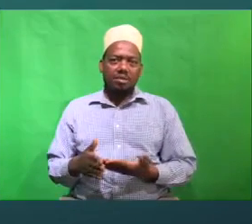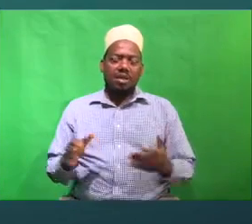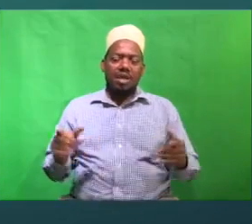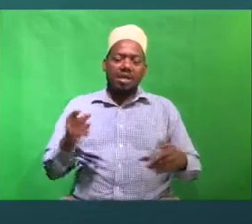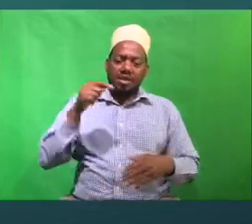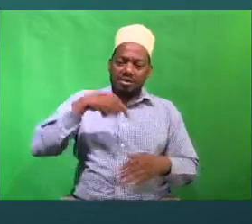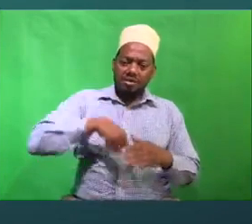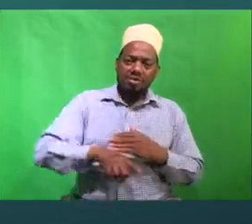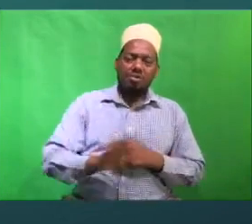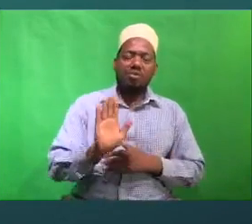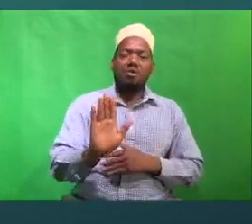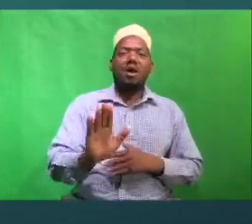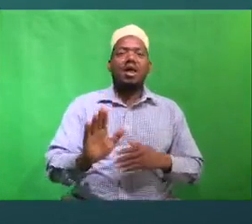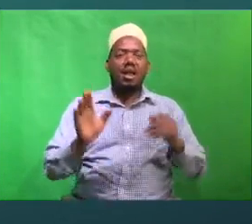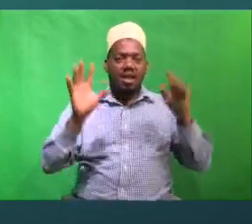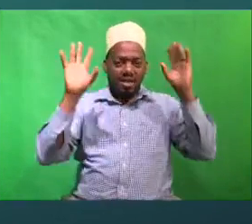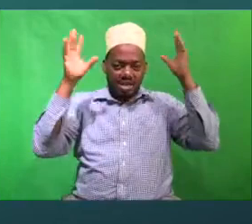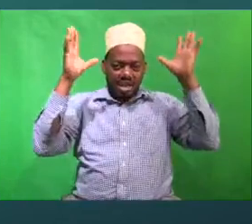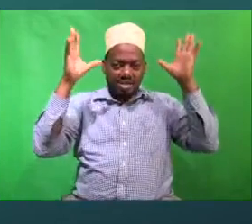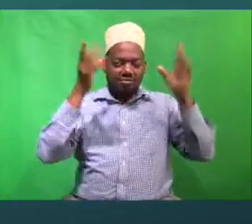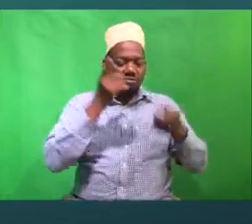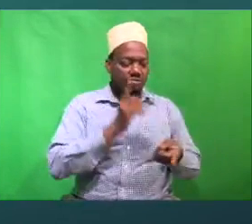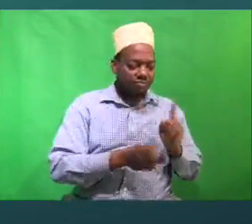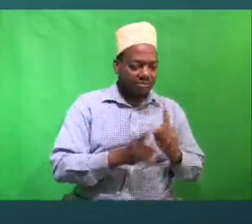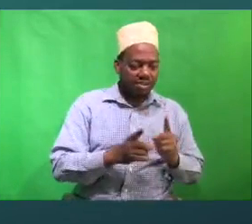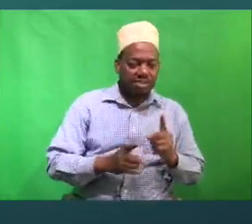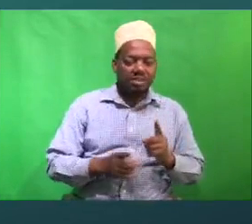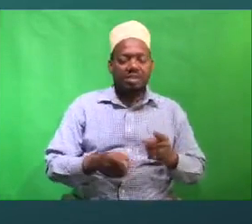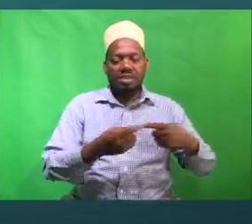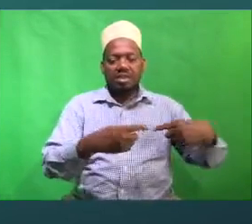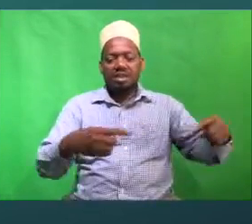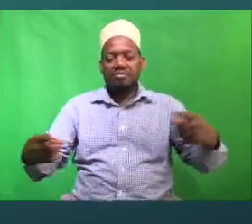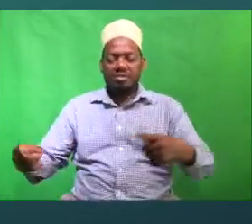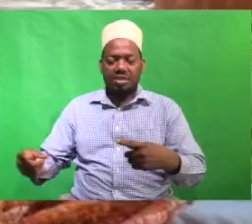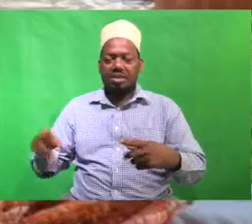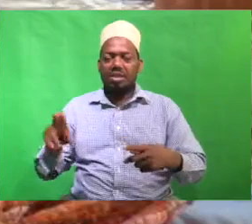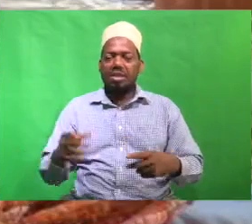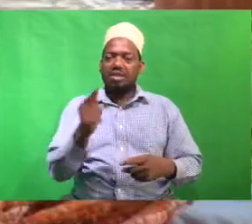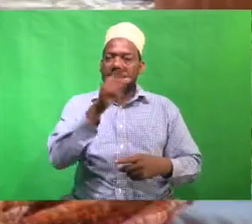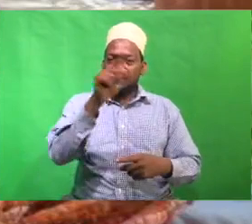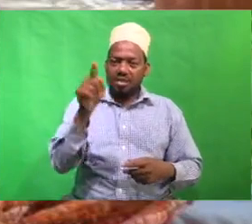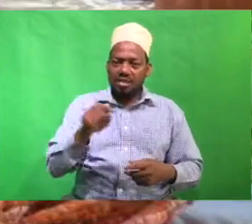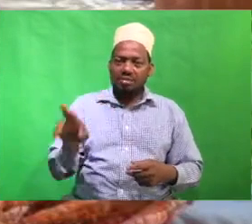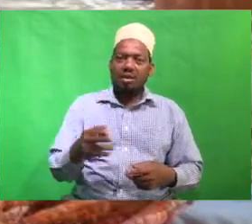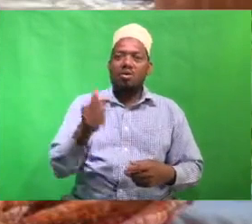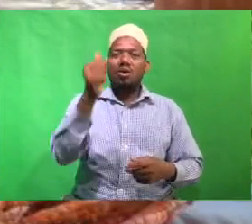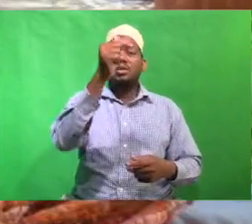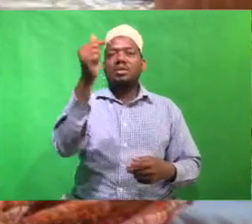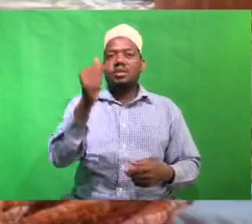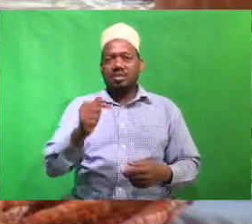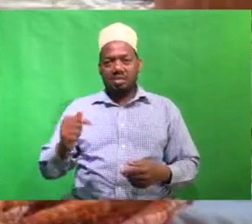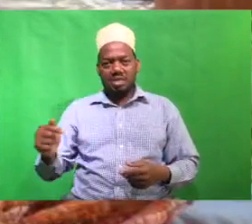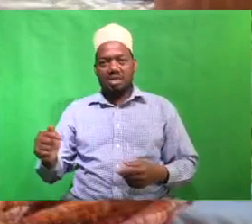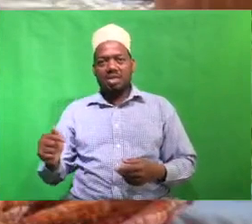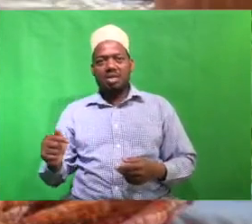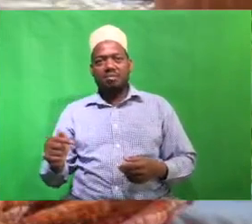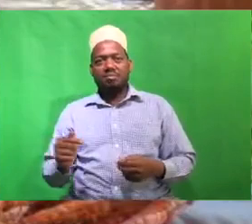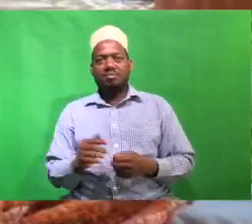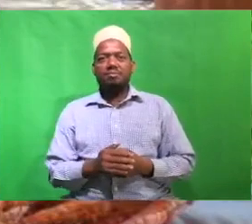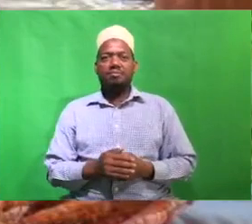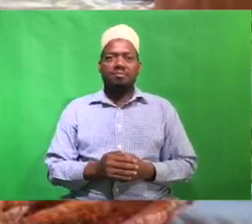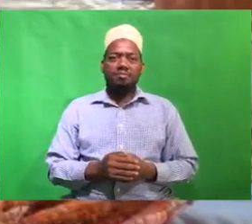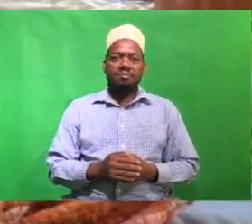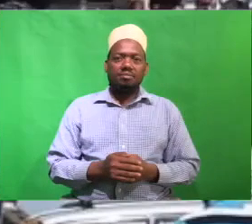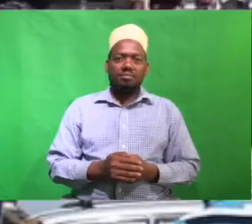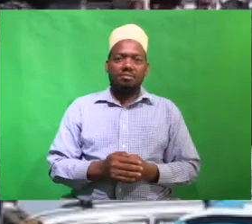in your life you visit in different places, in Zanzibar or Tanzania mainland. I think you already